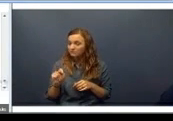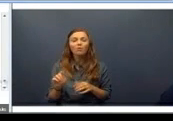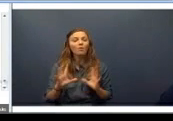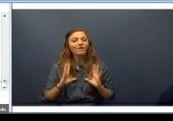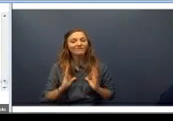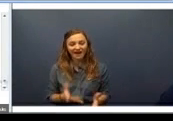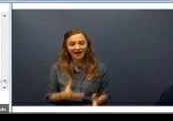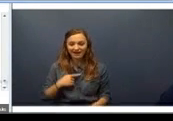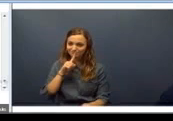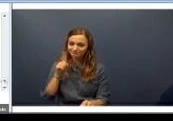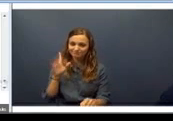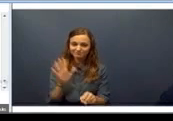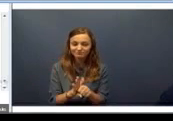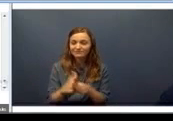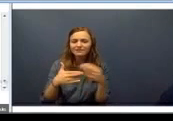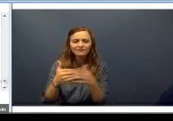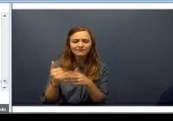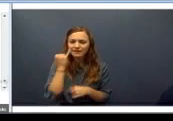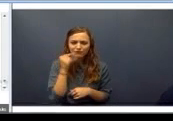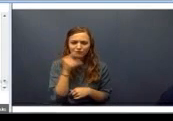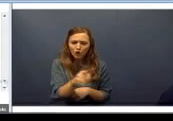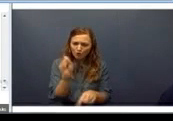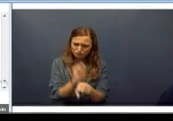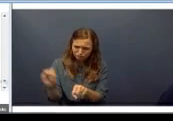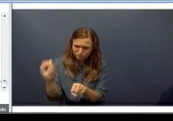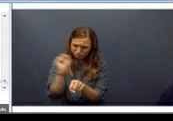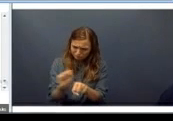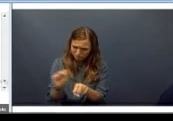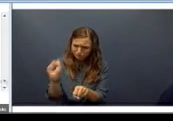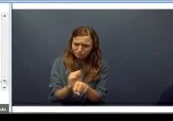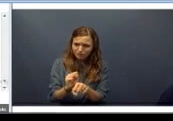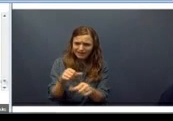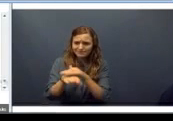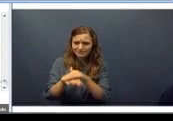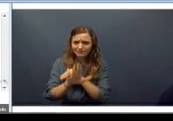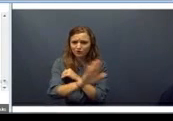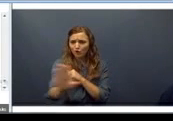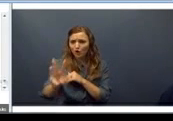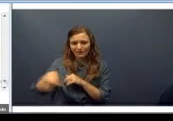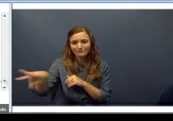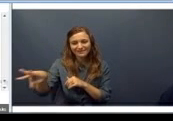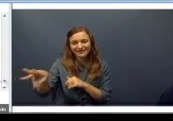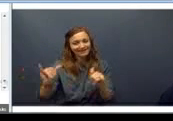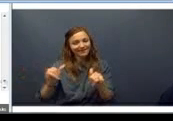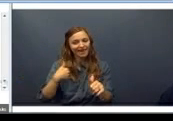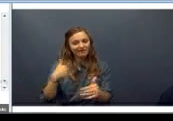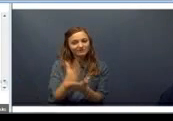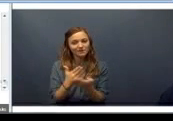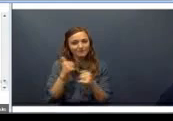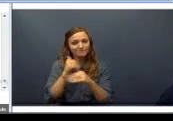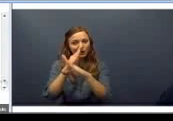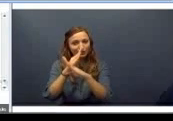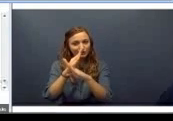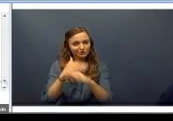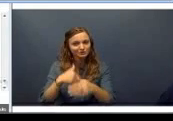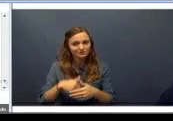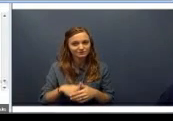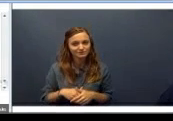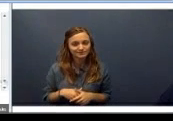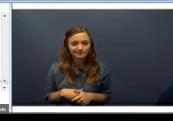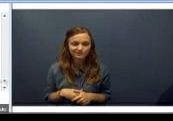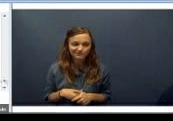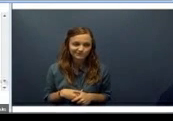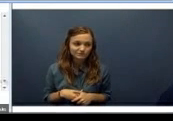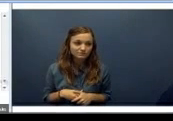issues going on our site. I can pretty much guarantee you, even if you've spent time working on the accessibility of your site, that you do have some